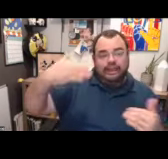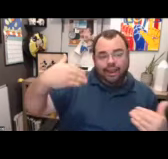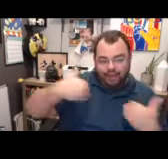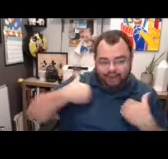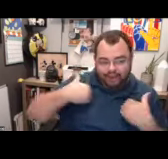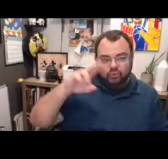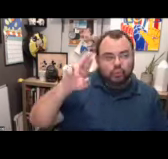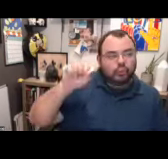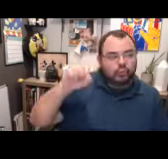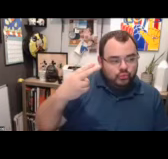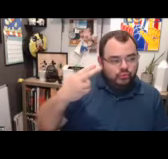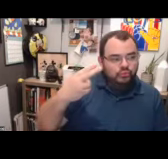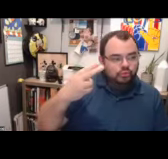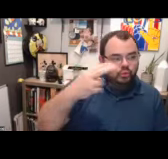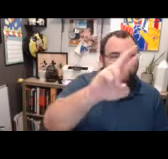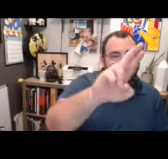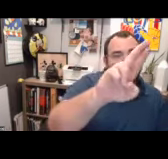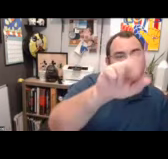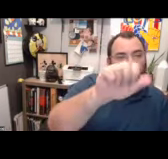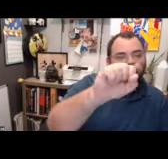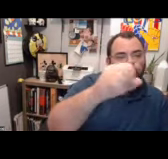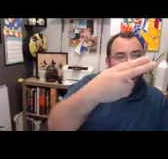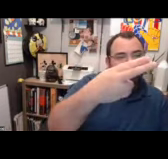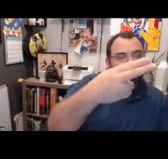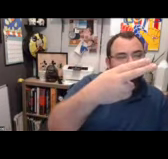Yeah, who had Usher syndrome.